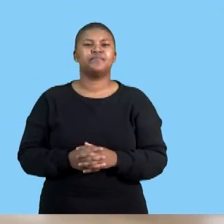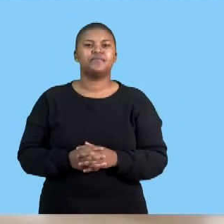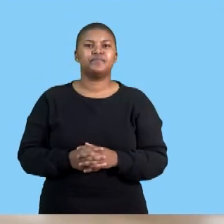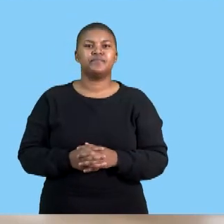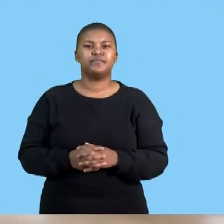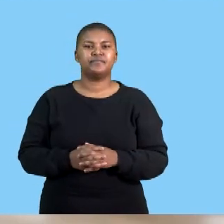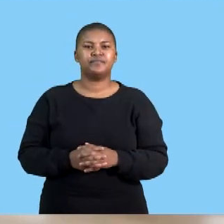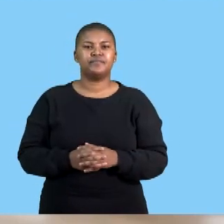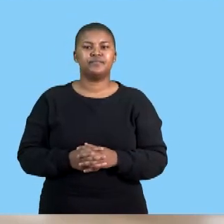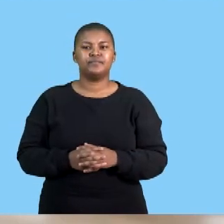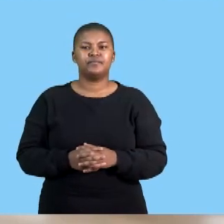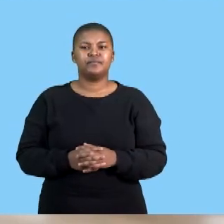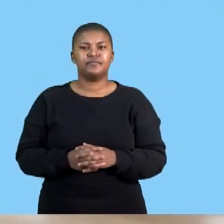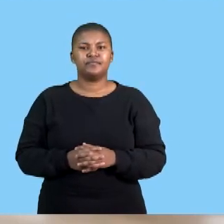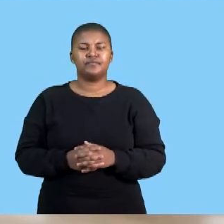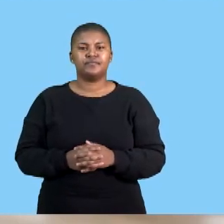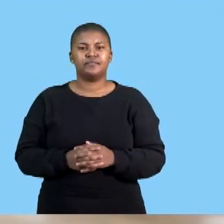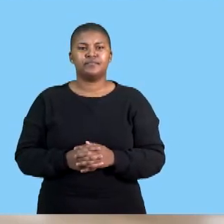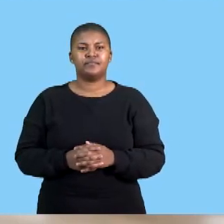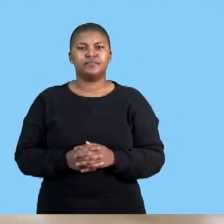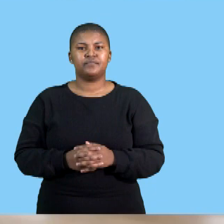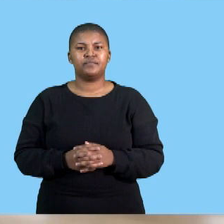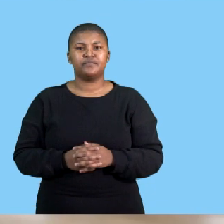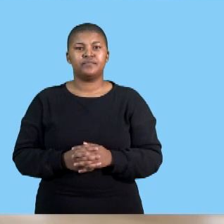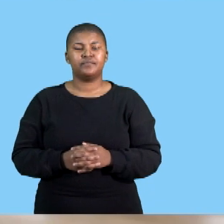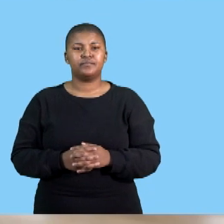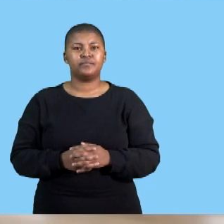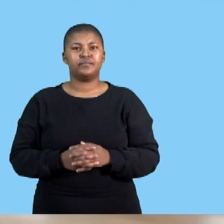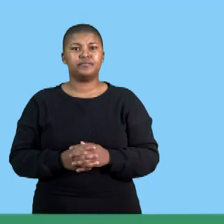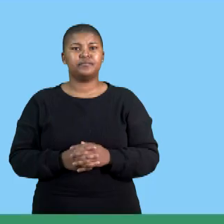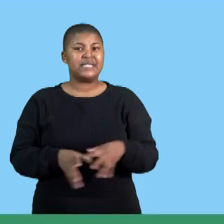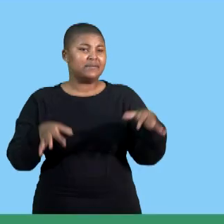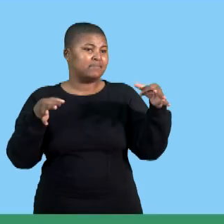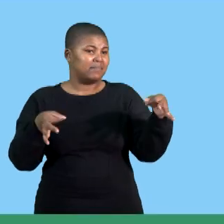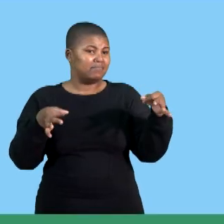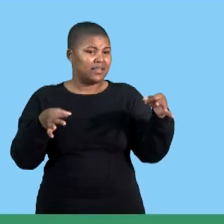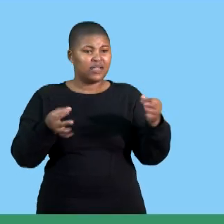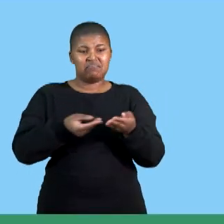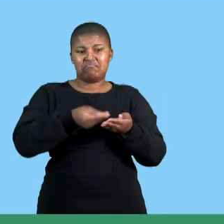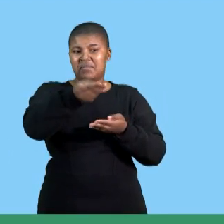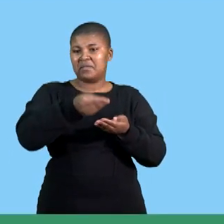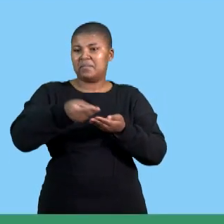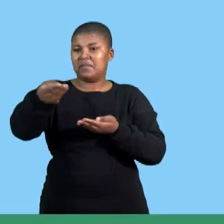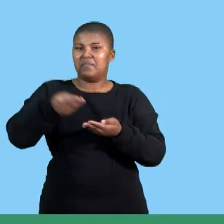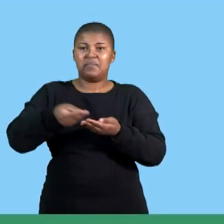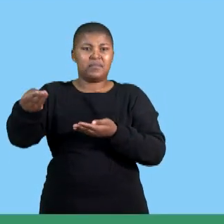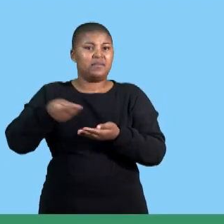it has that unnecessary information. Then we look at the guidelines on how to prepare handouts.